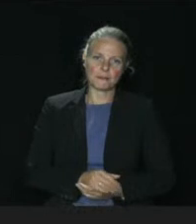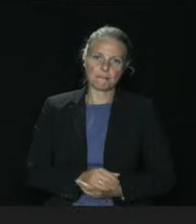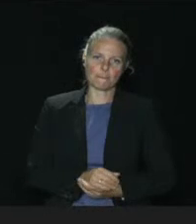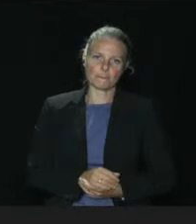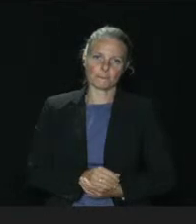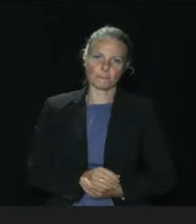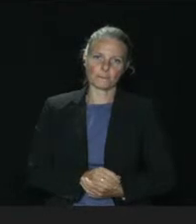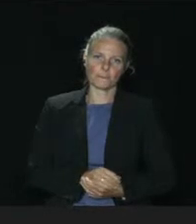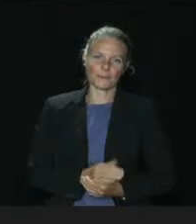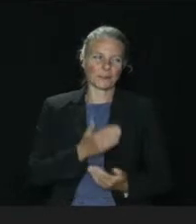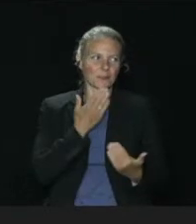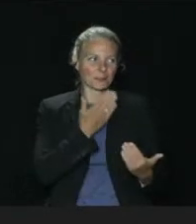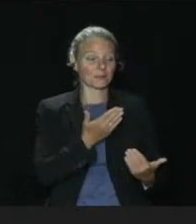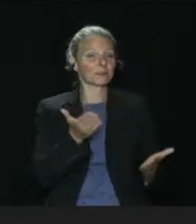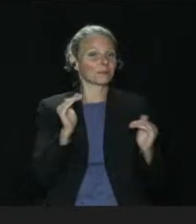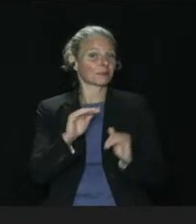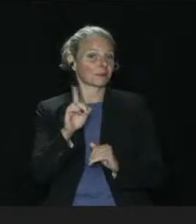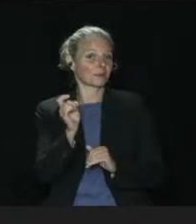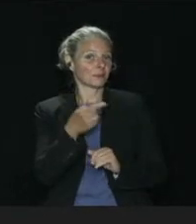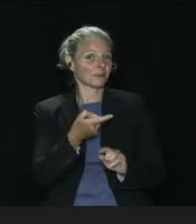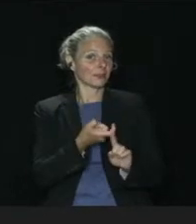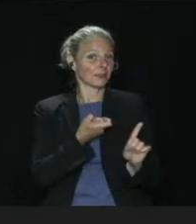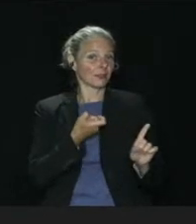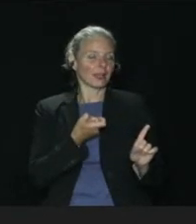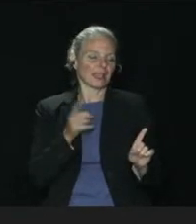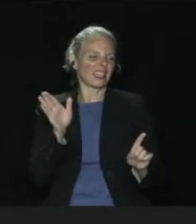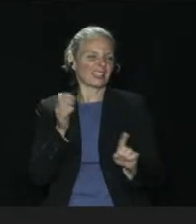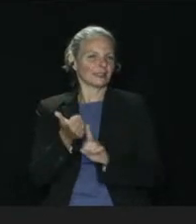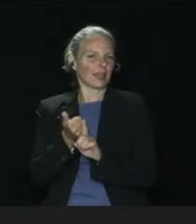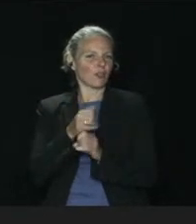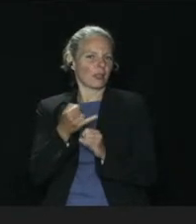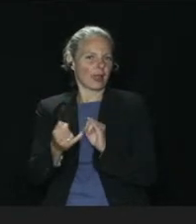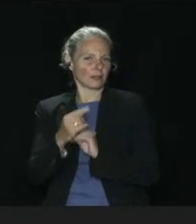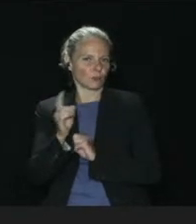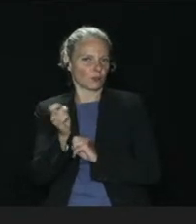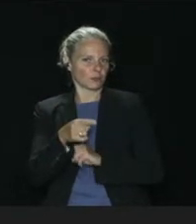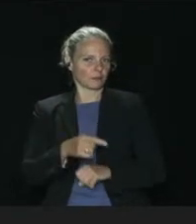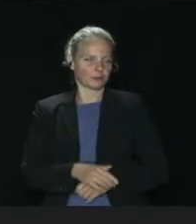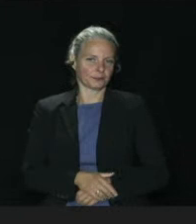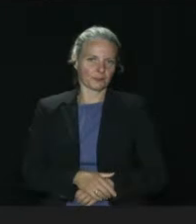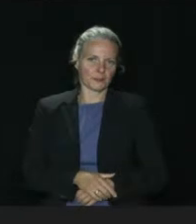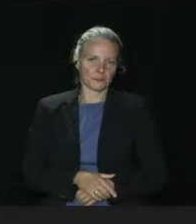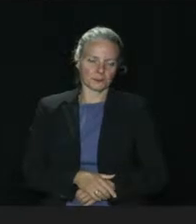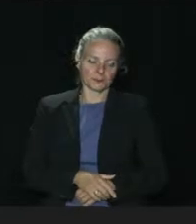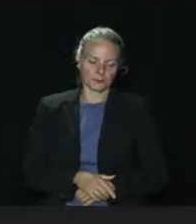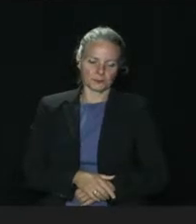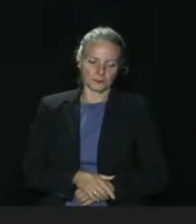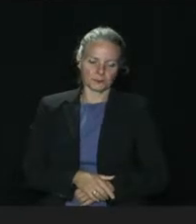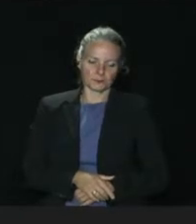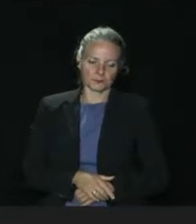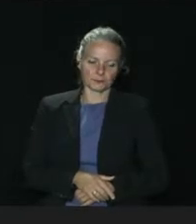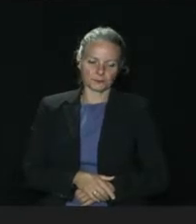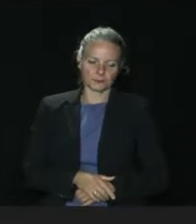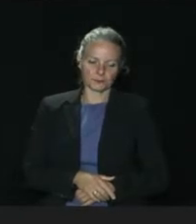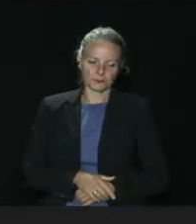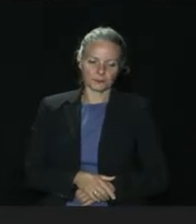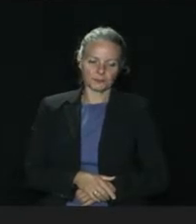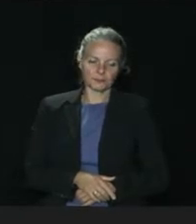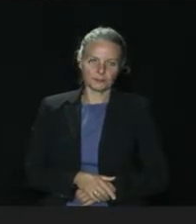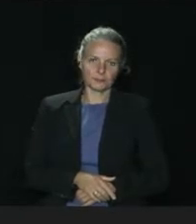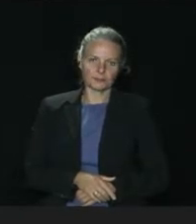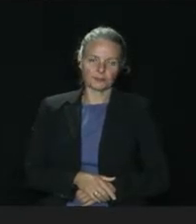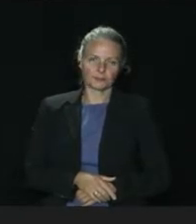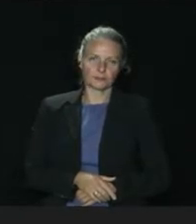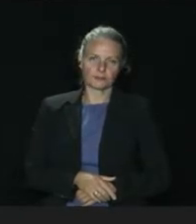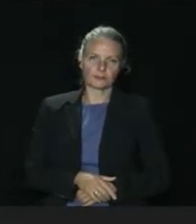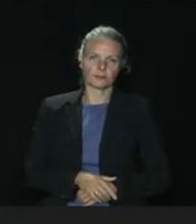Thank you. The next question will be the last. La prochaine question sera la dernière. Thank you. Merci. The last question, la